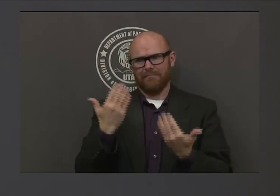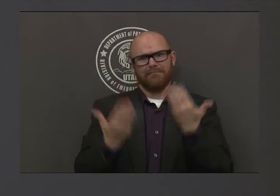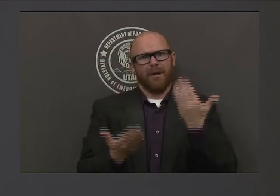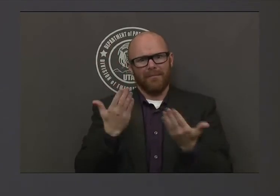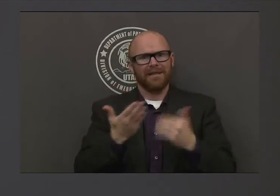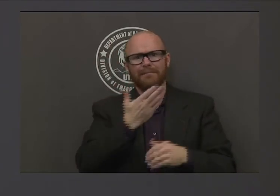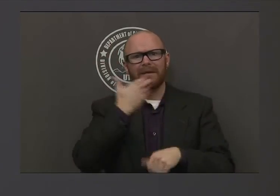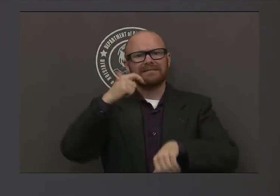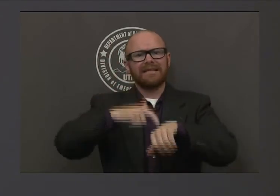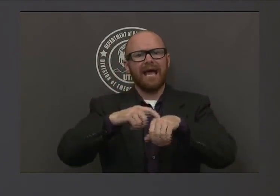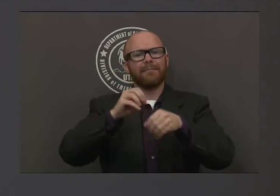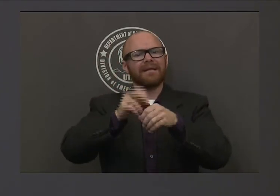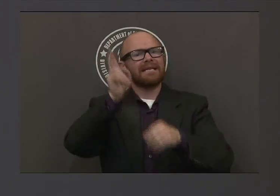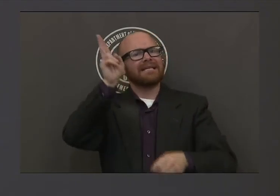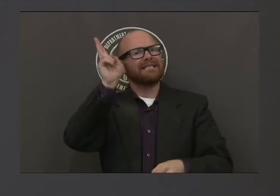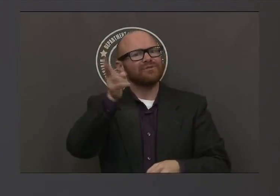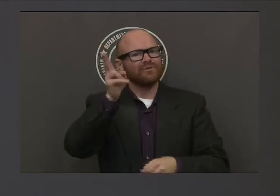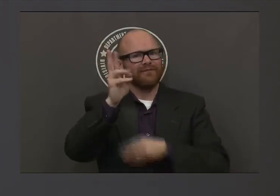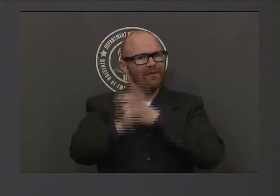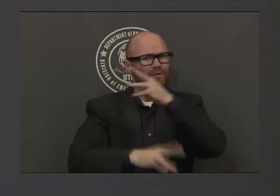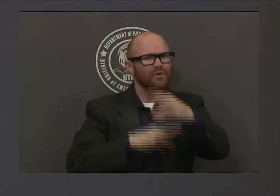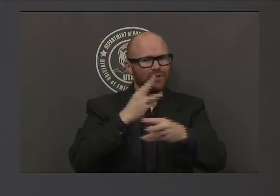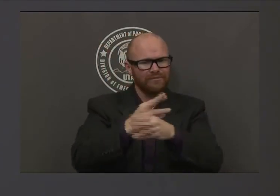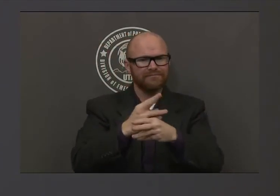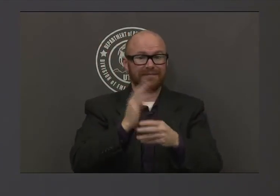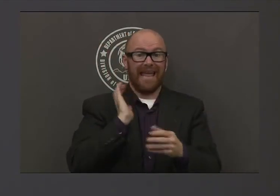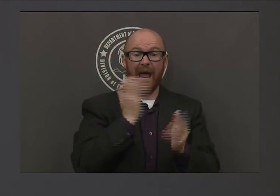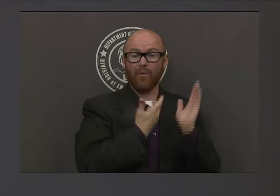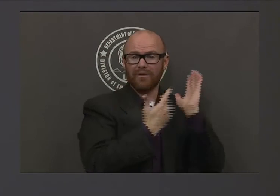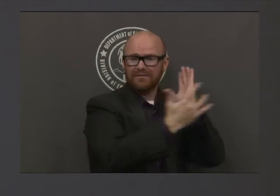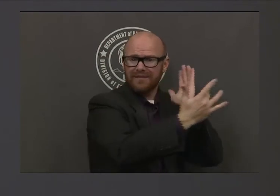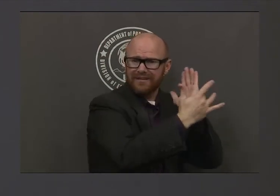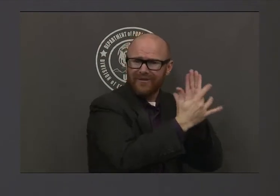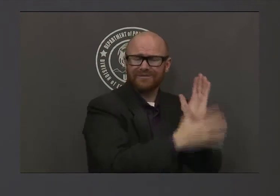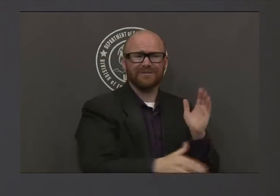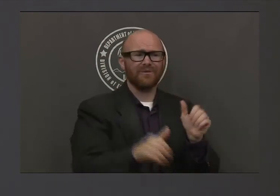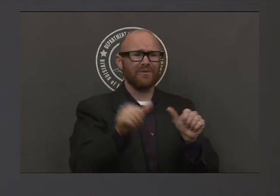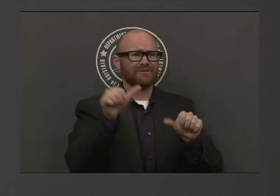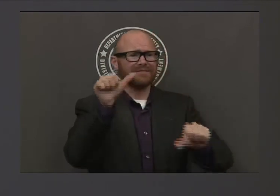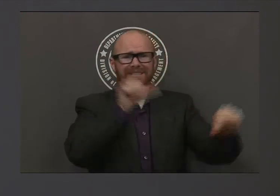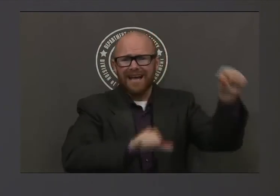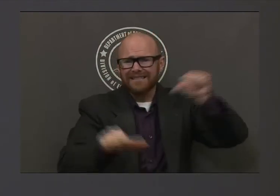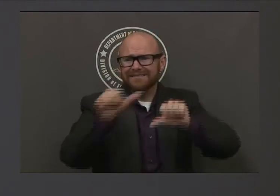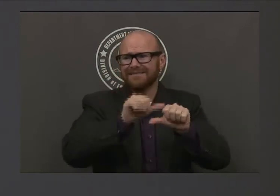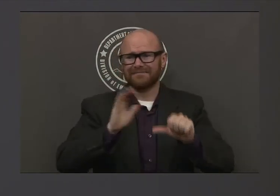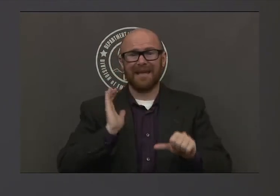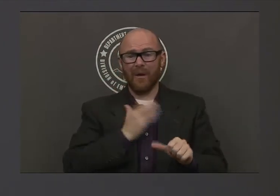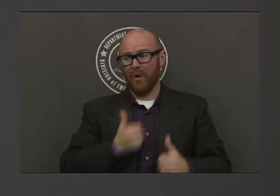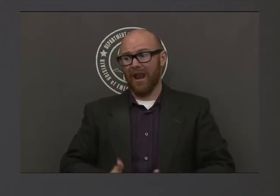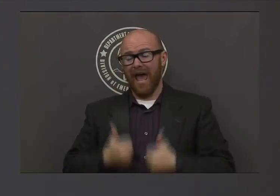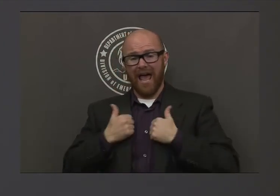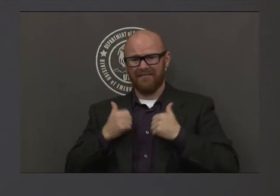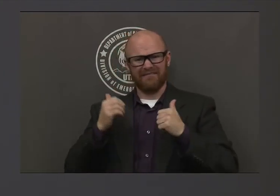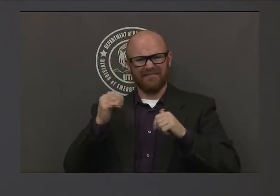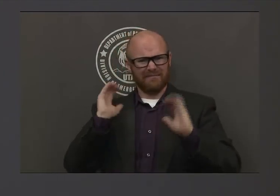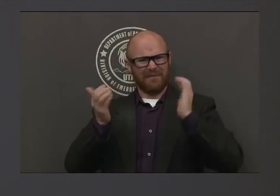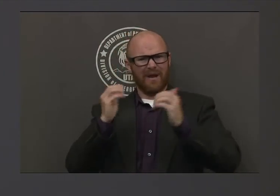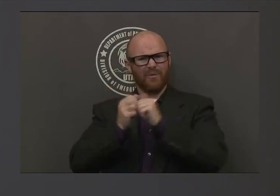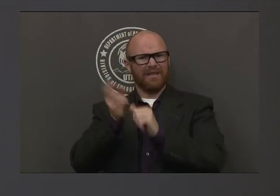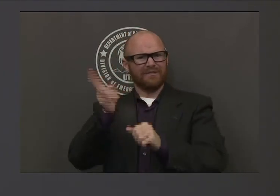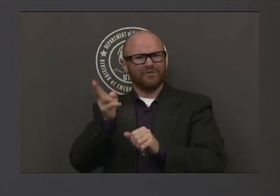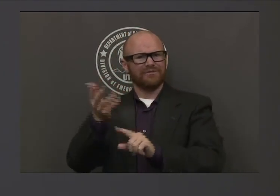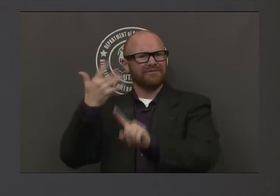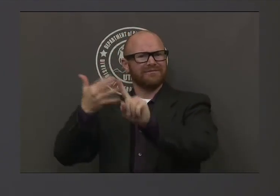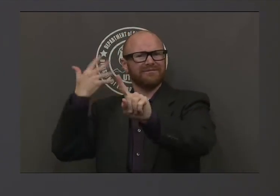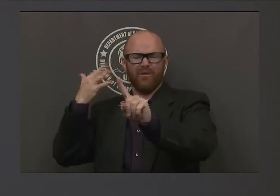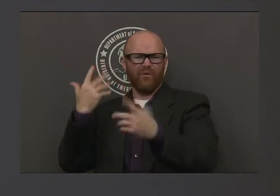The technology, the advancements in science, the quality of life that we enjoy is unparalleled in history. And